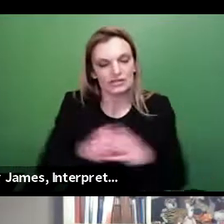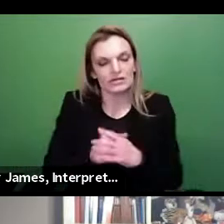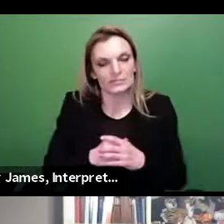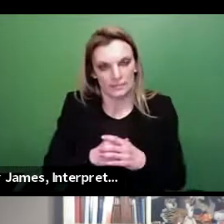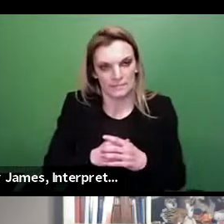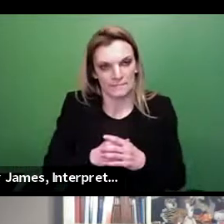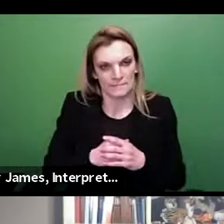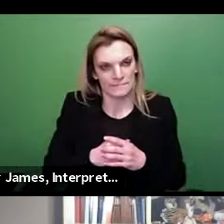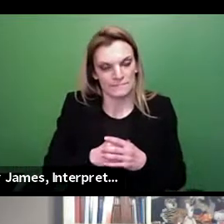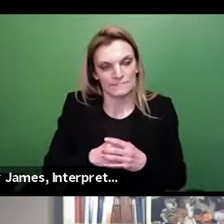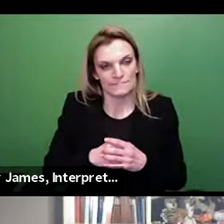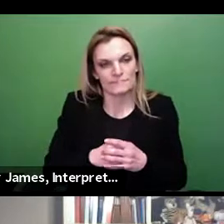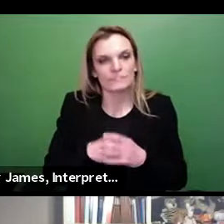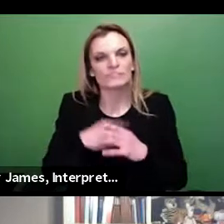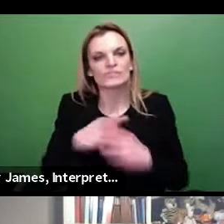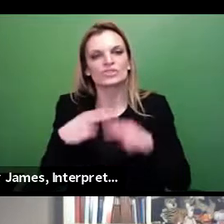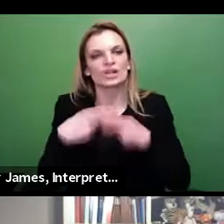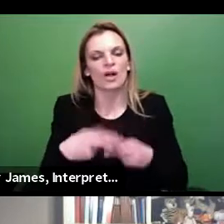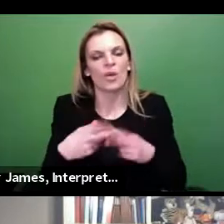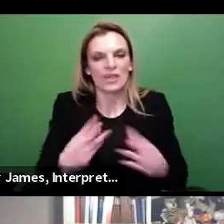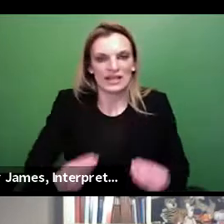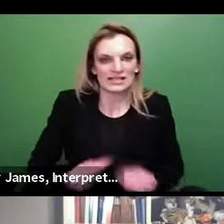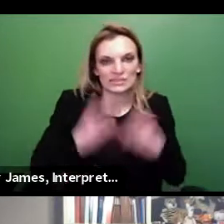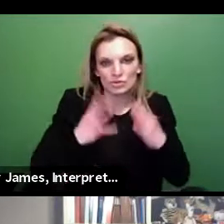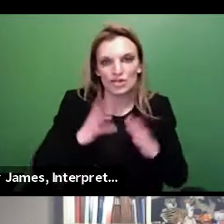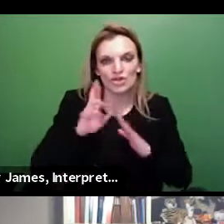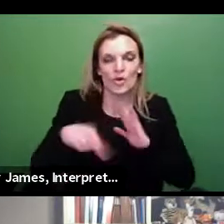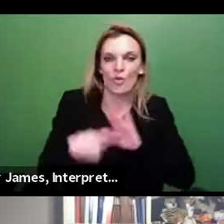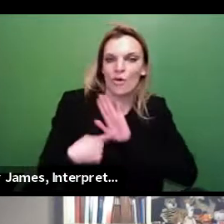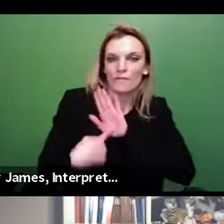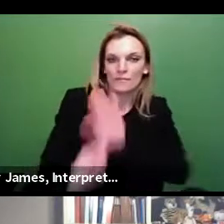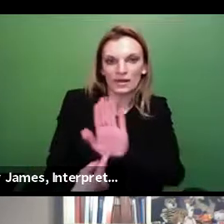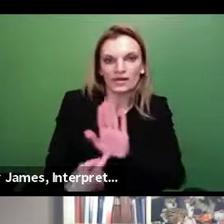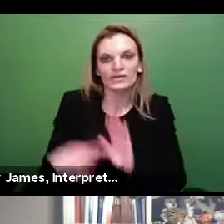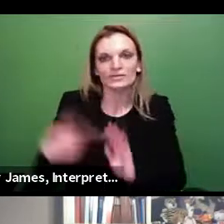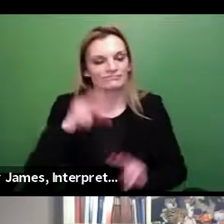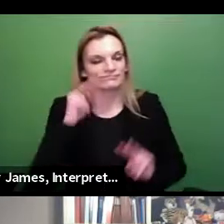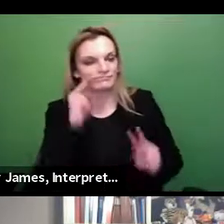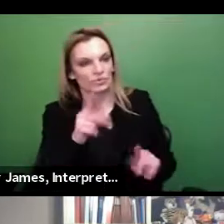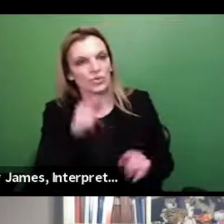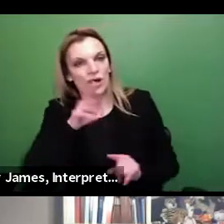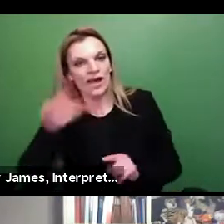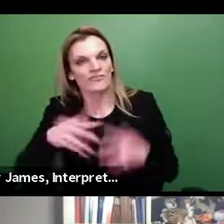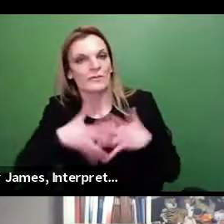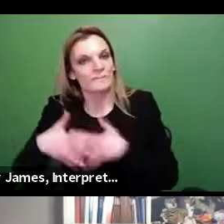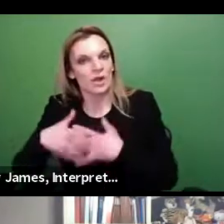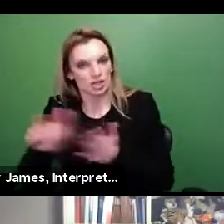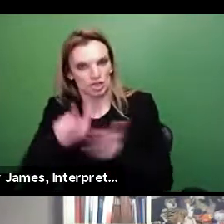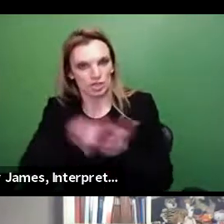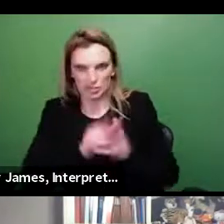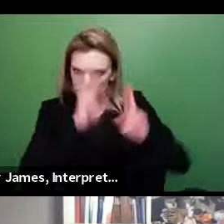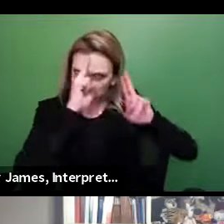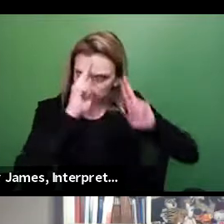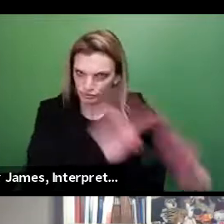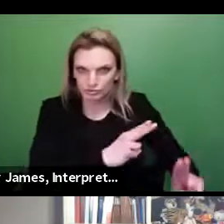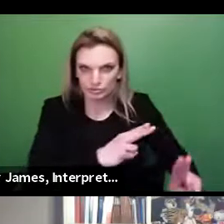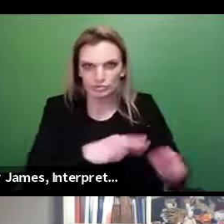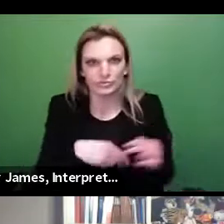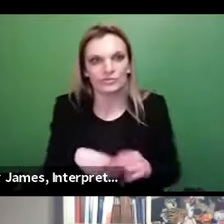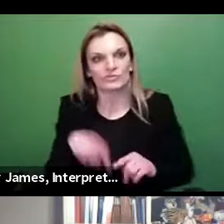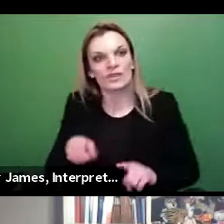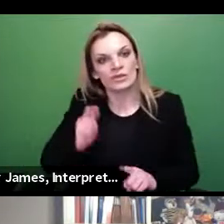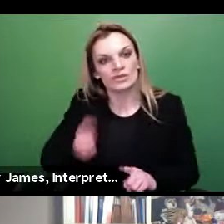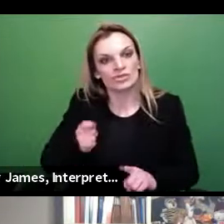He's often cited as an inspiration, role model, and mentor by great many African-American attorneys. And whereas Judge Roberson